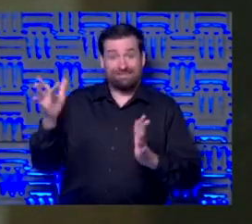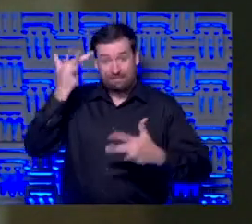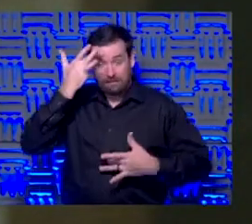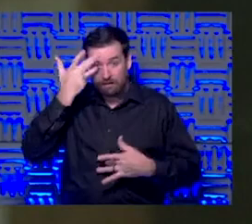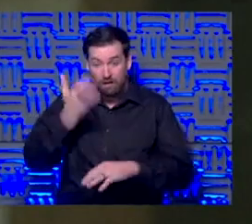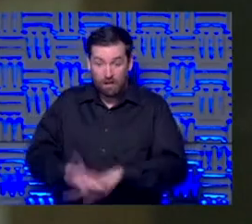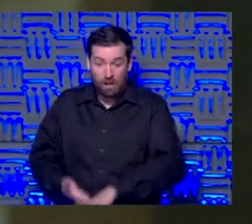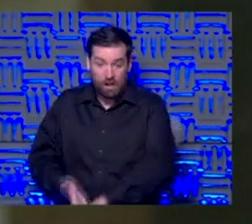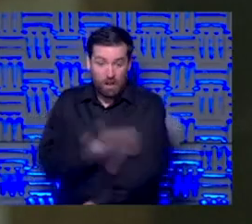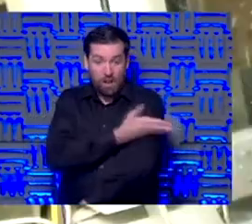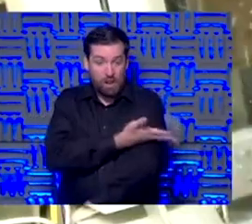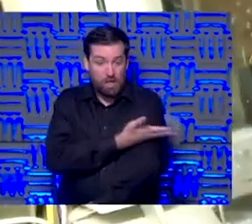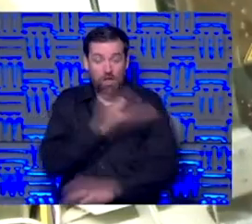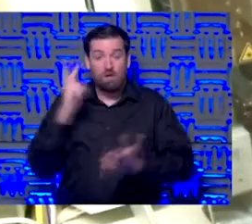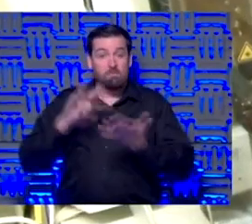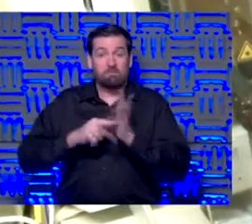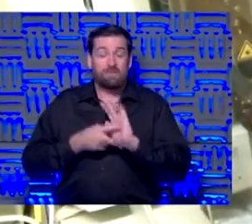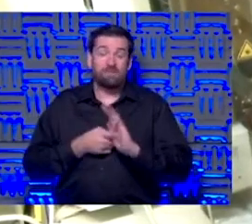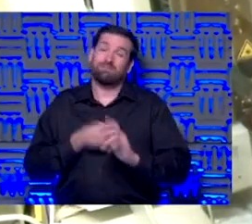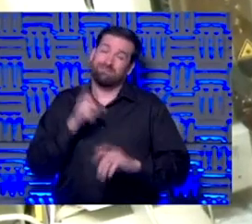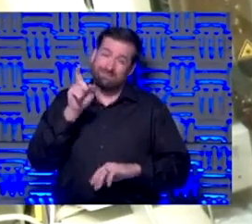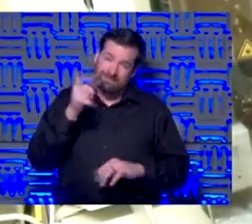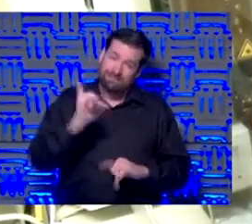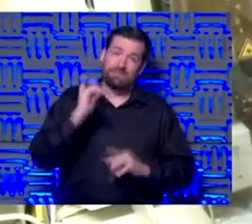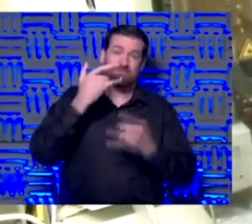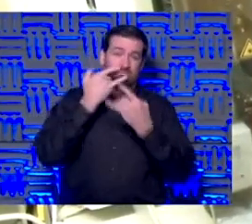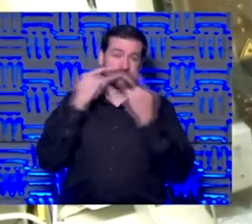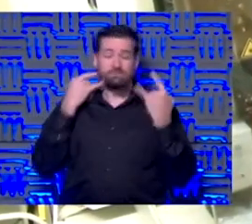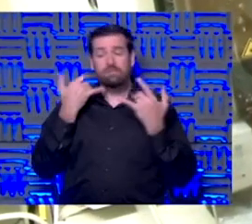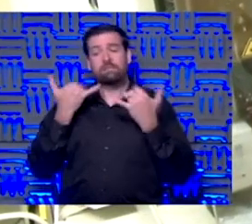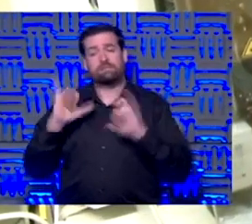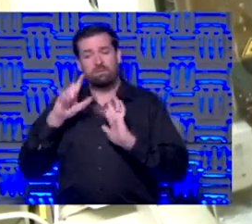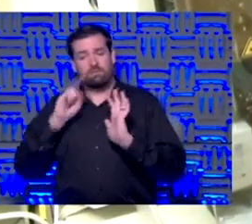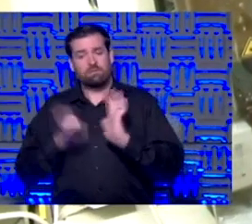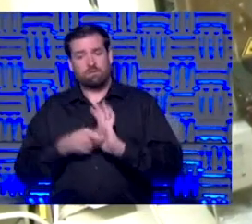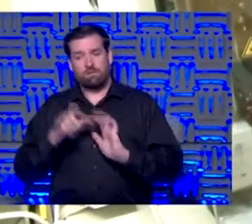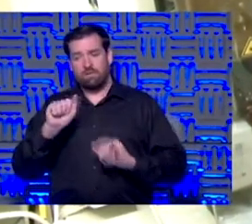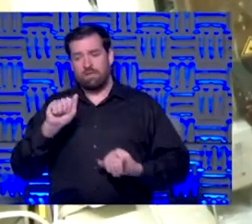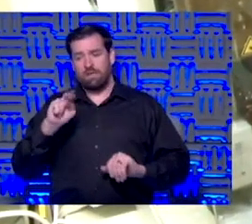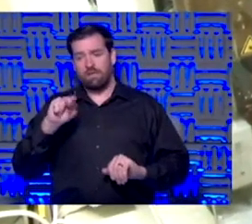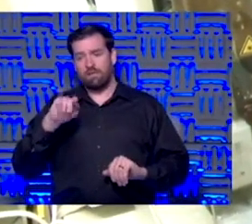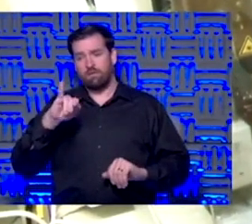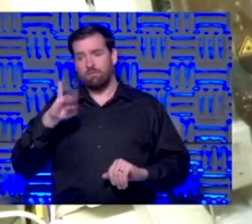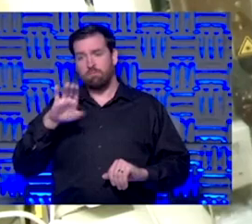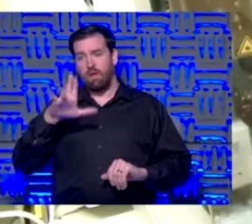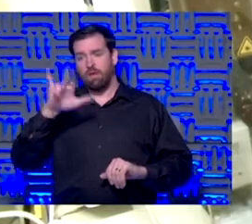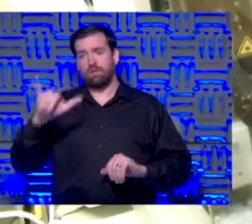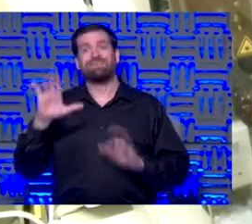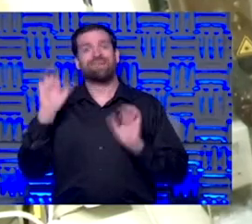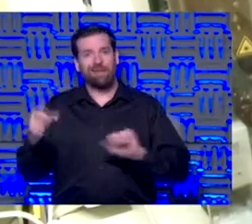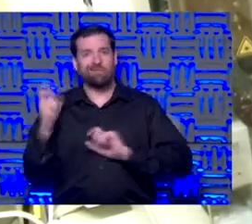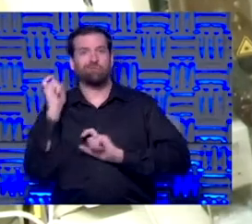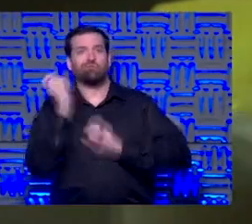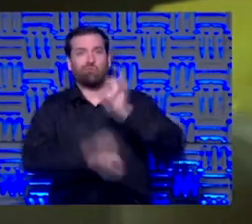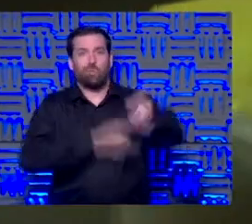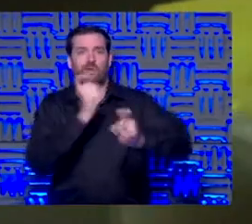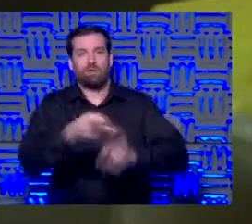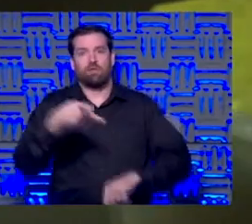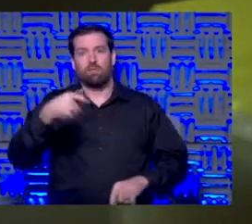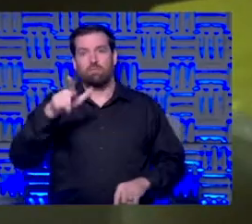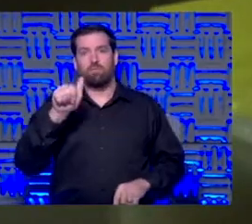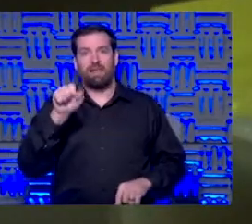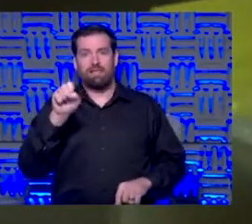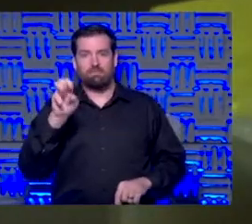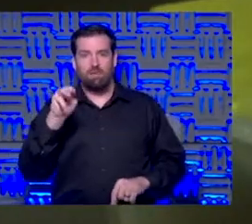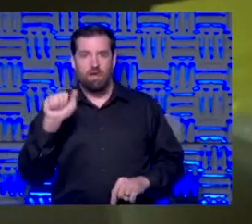doesn't mean you can't wear a mask. If we detect antibodies in you, that's good. You can certainly donate plasma. Please donate convalescent plasma and